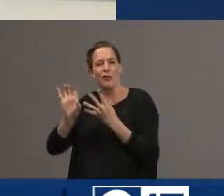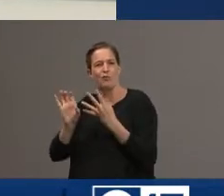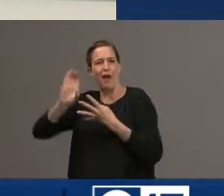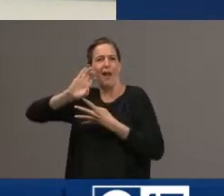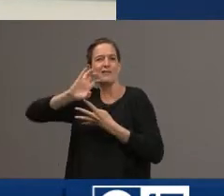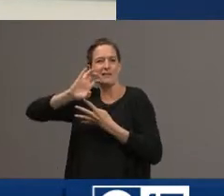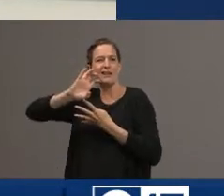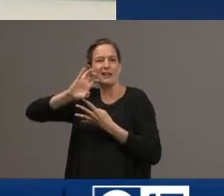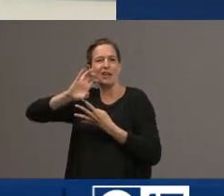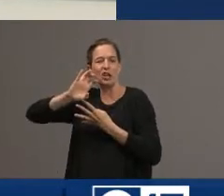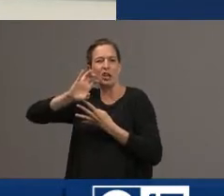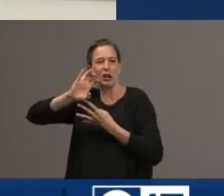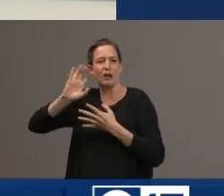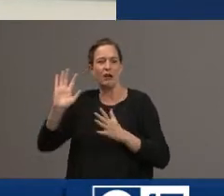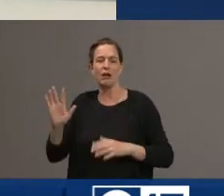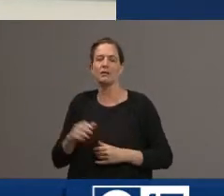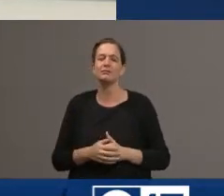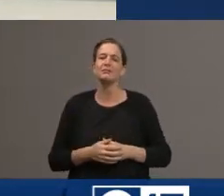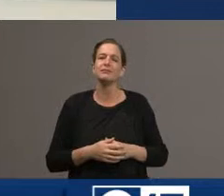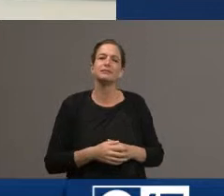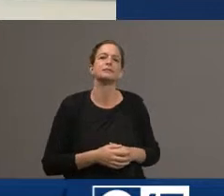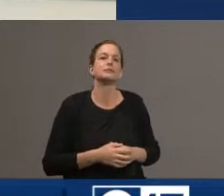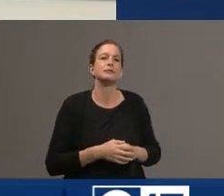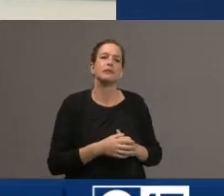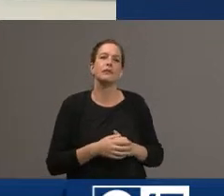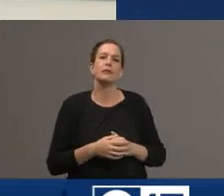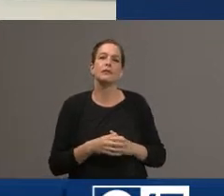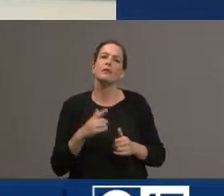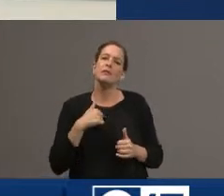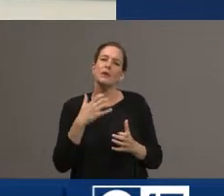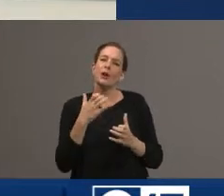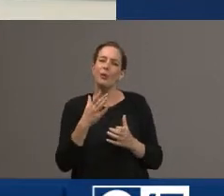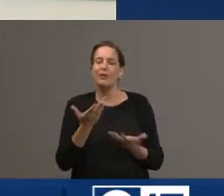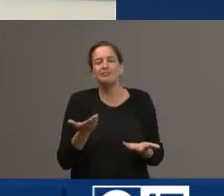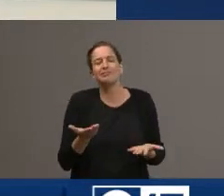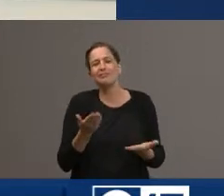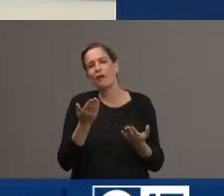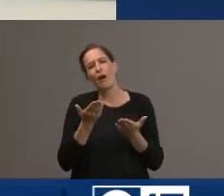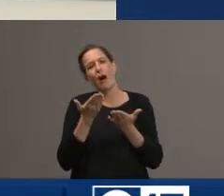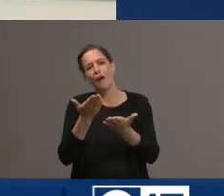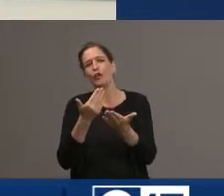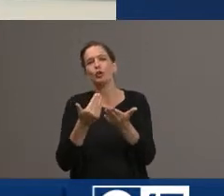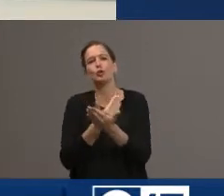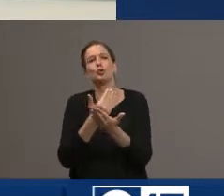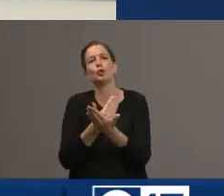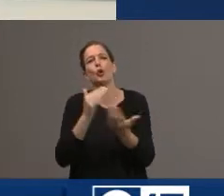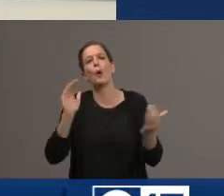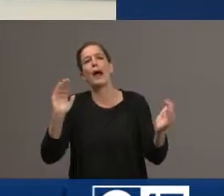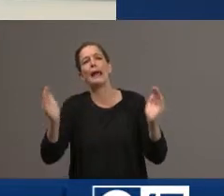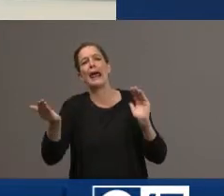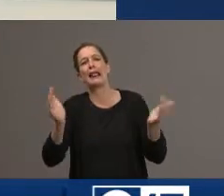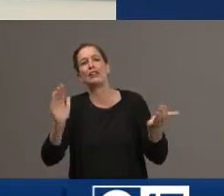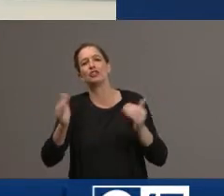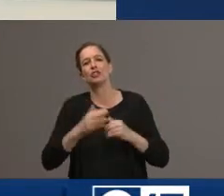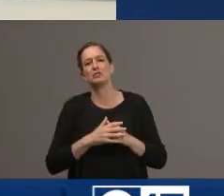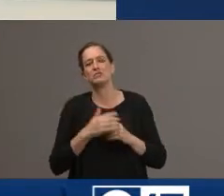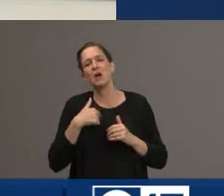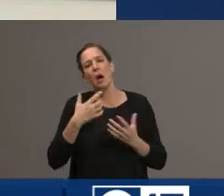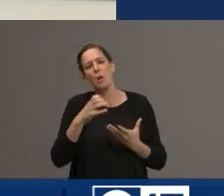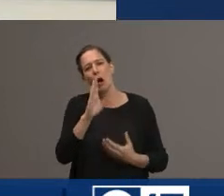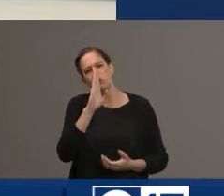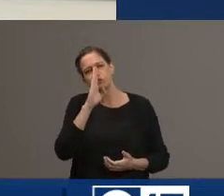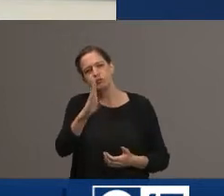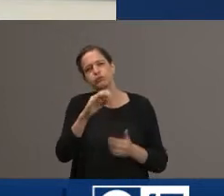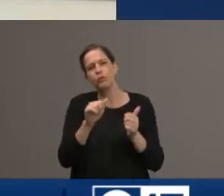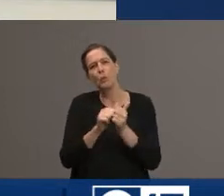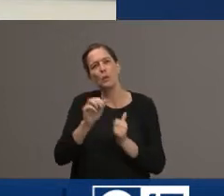new analogy to this because I want to just be straight up with the media here, and I know that it's your